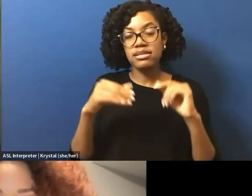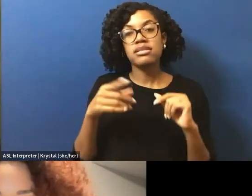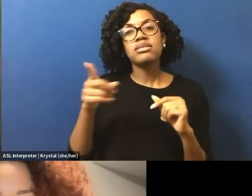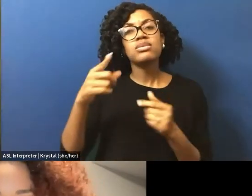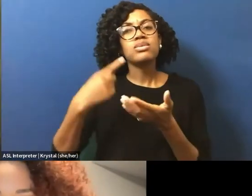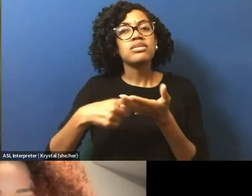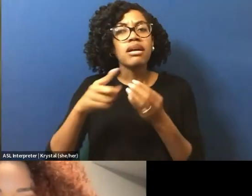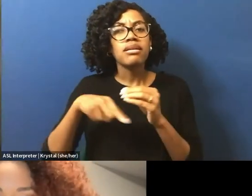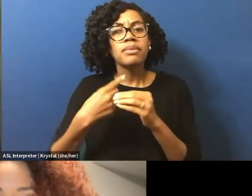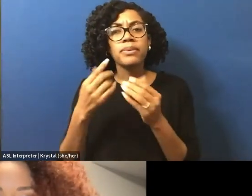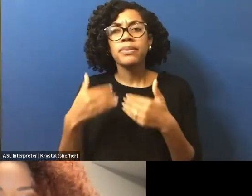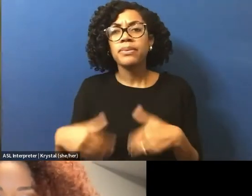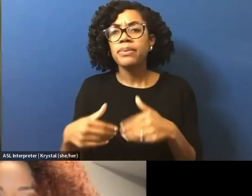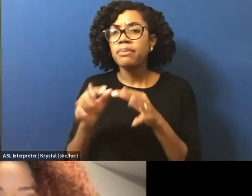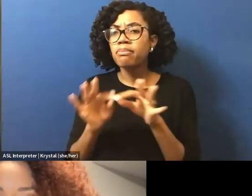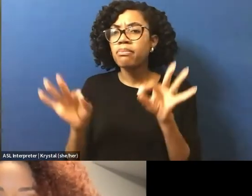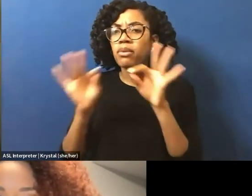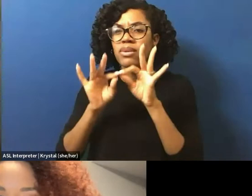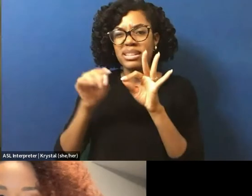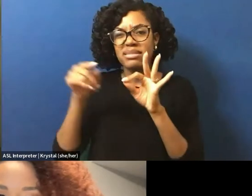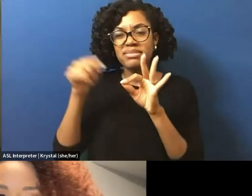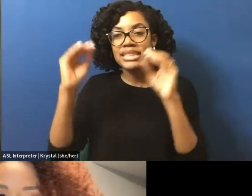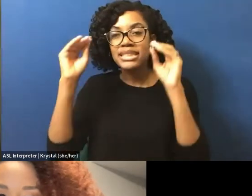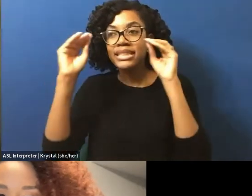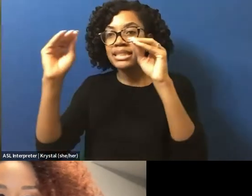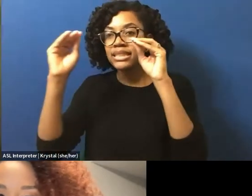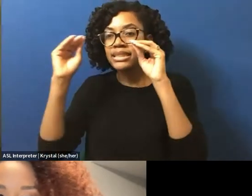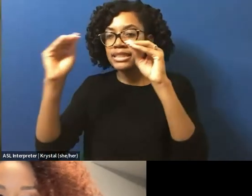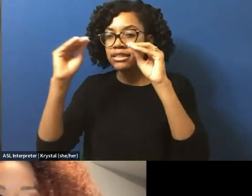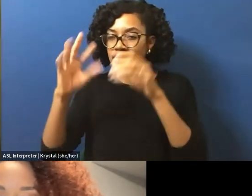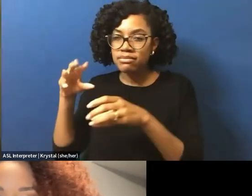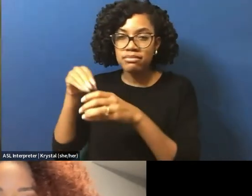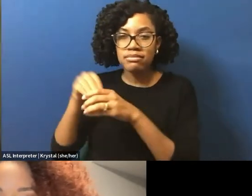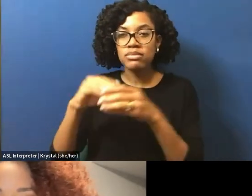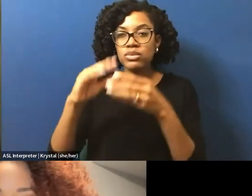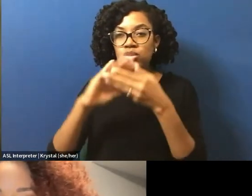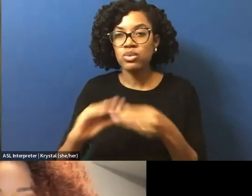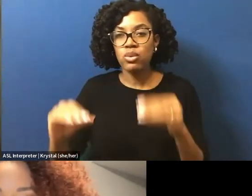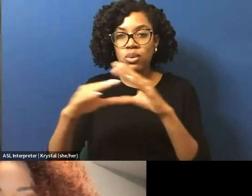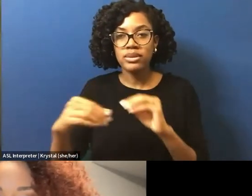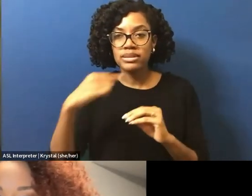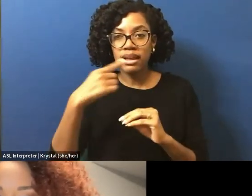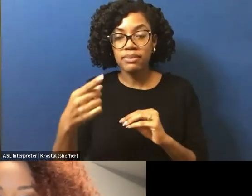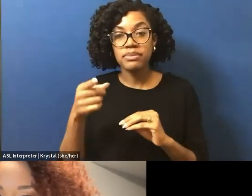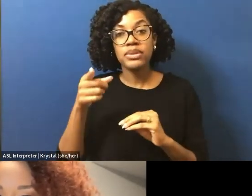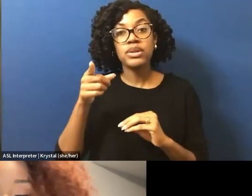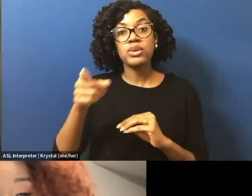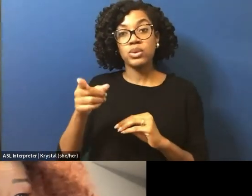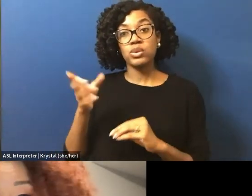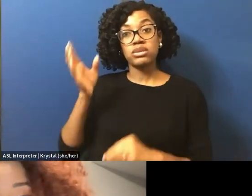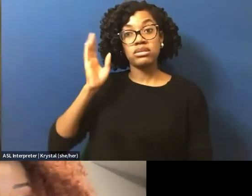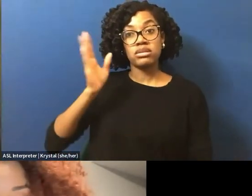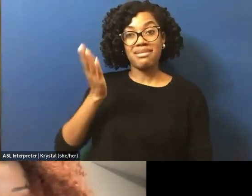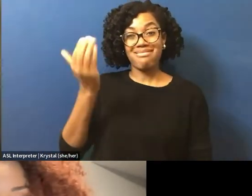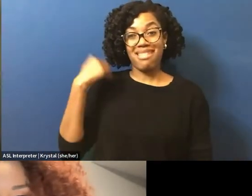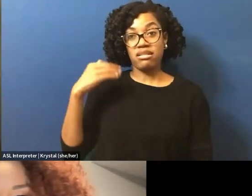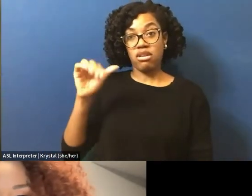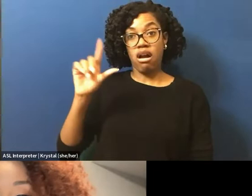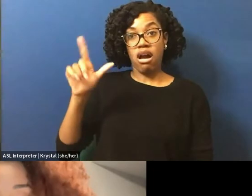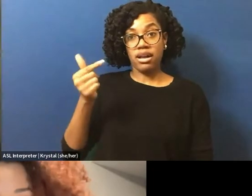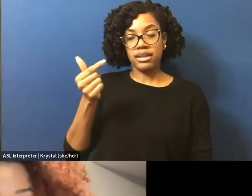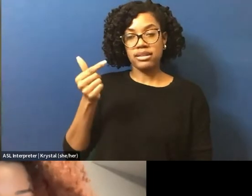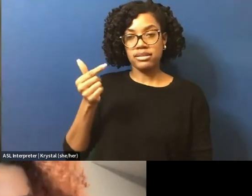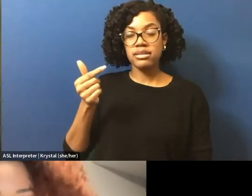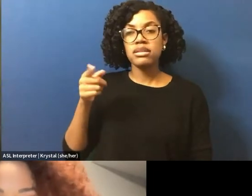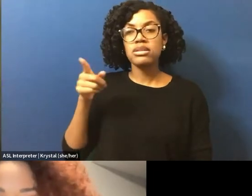your teaching. And so in your talk at the National Endowment for the Humanities Summer Institute last August, you said, everything is a story.